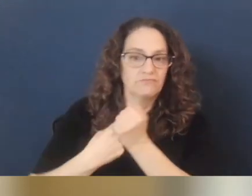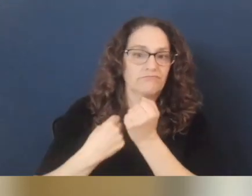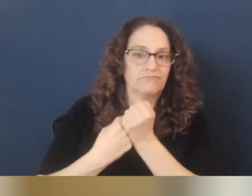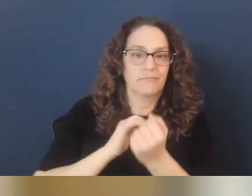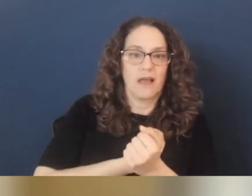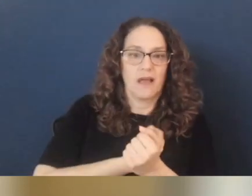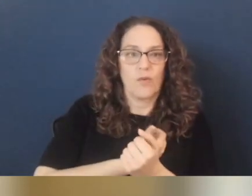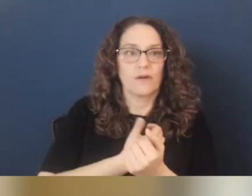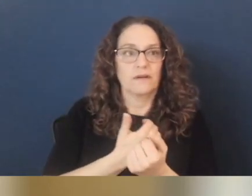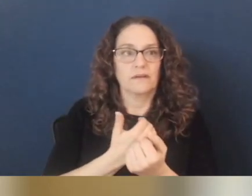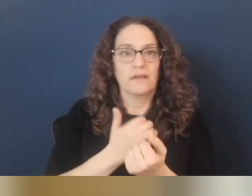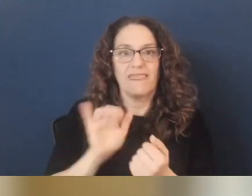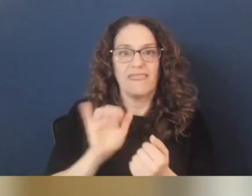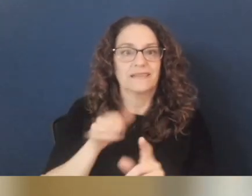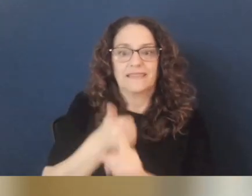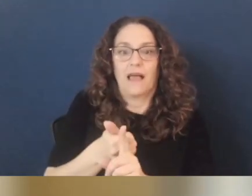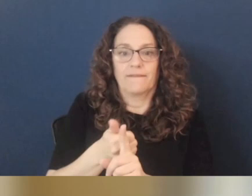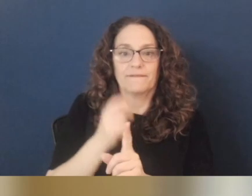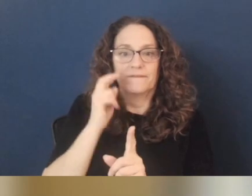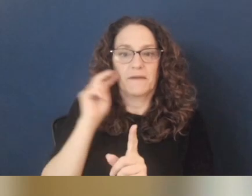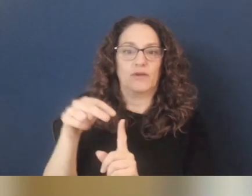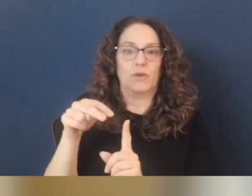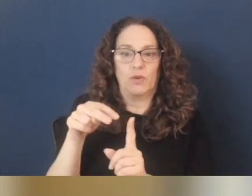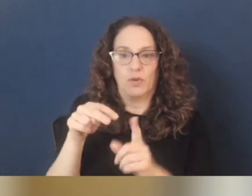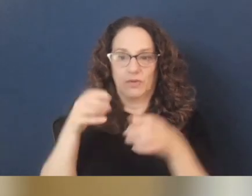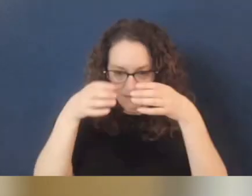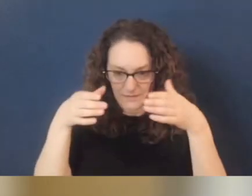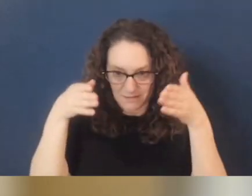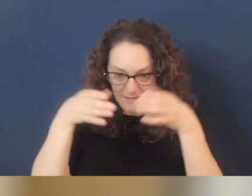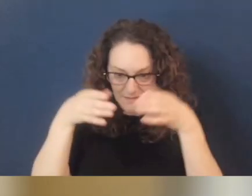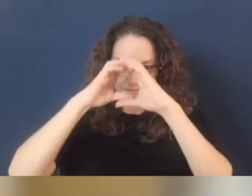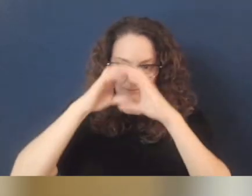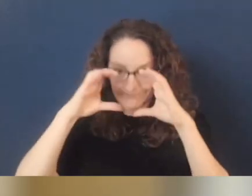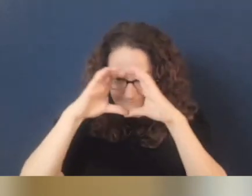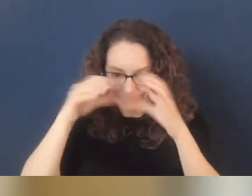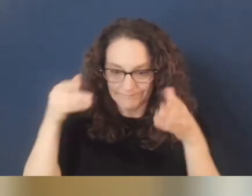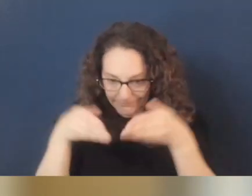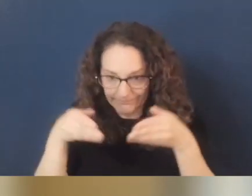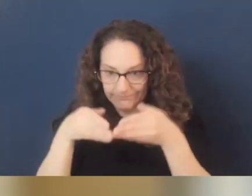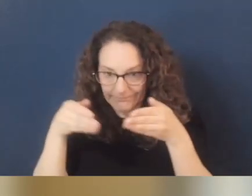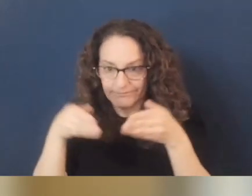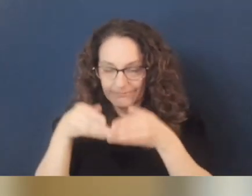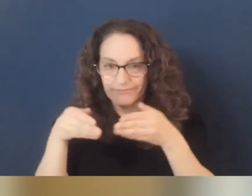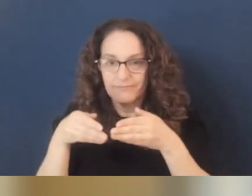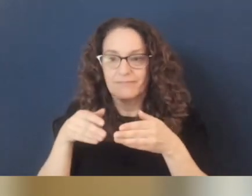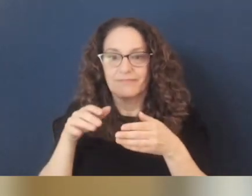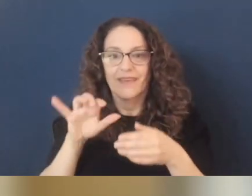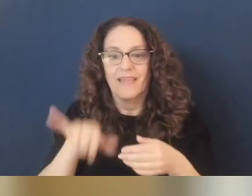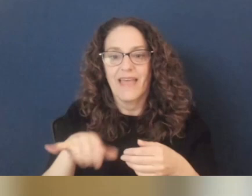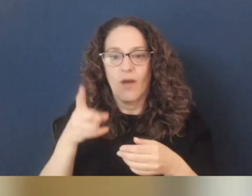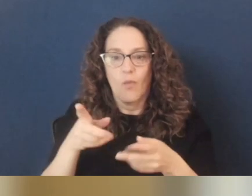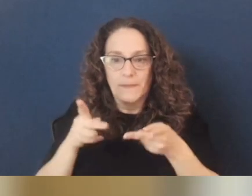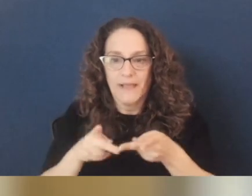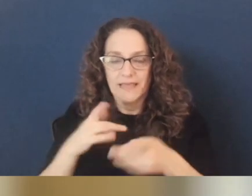self-view and putting us in that same kind of self-perspective, that one kind of a groove.